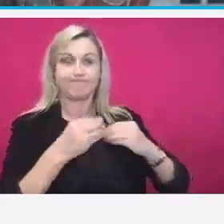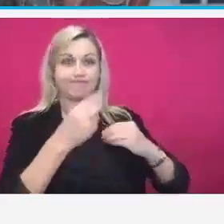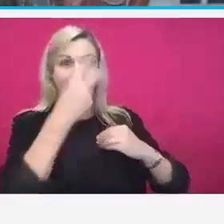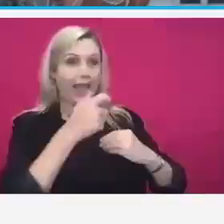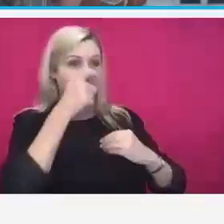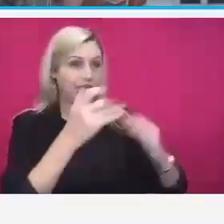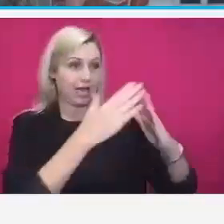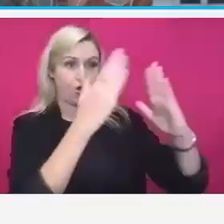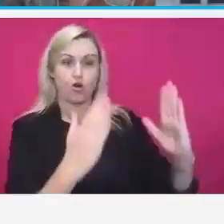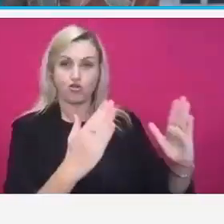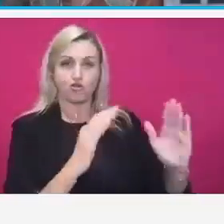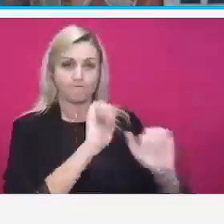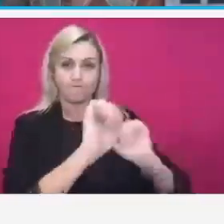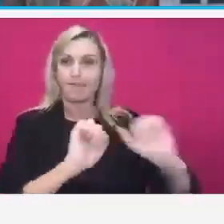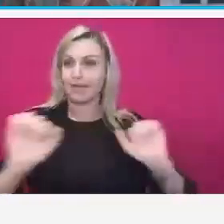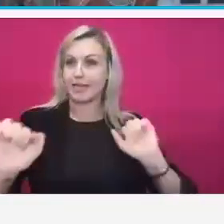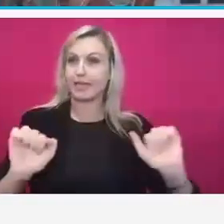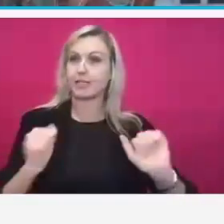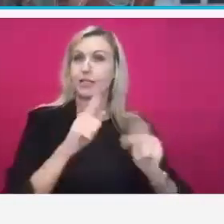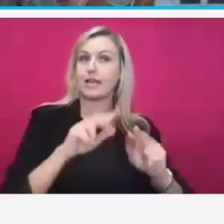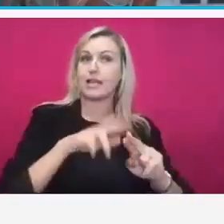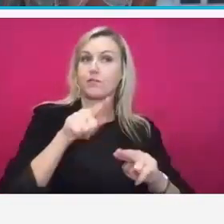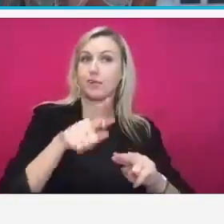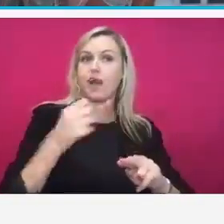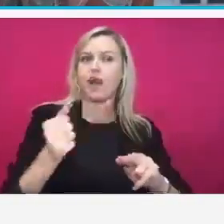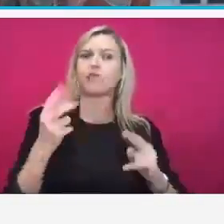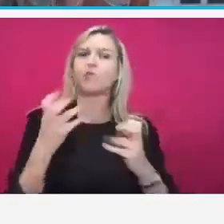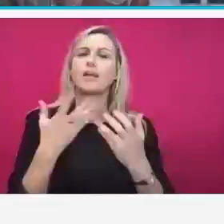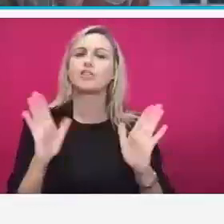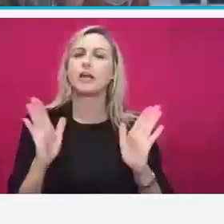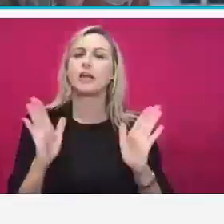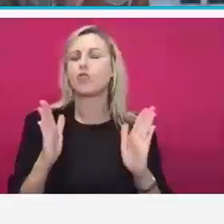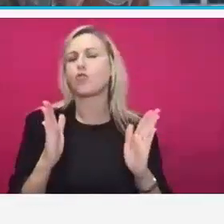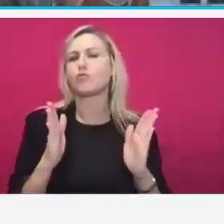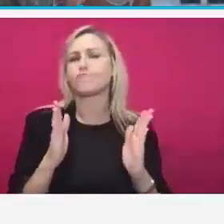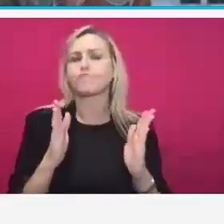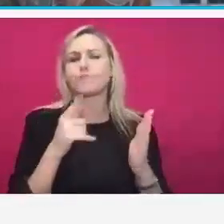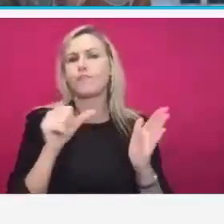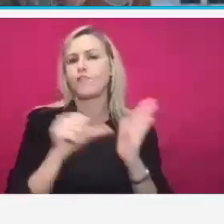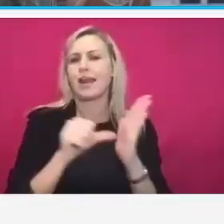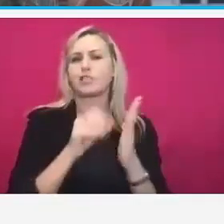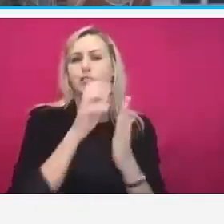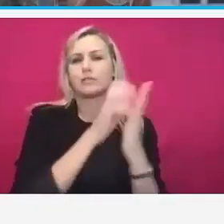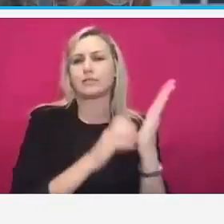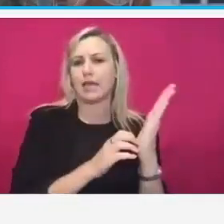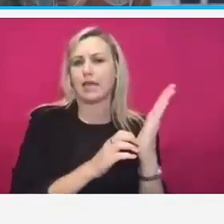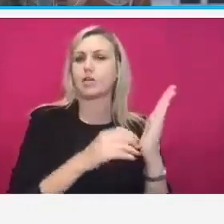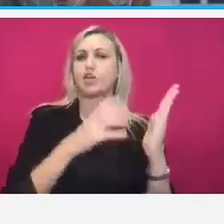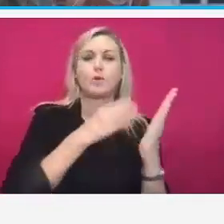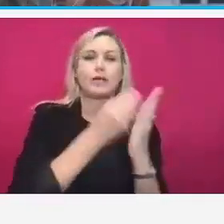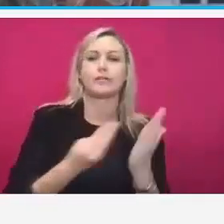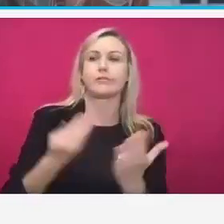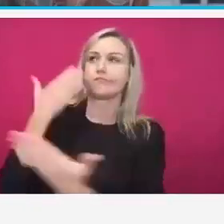aged care provider who currently prepares a general purpose financial statement to publish that general purpose financial